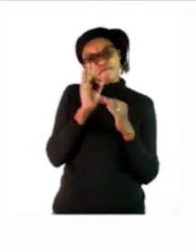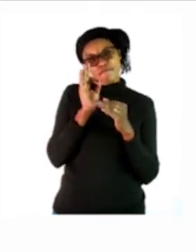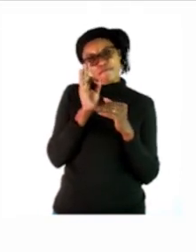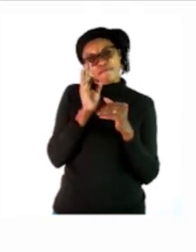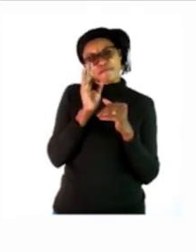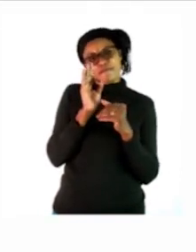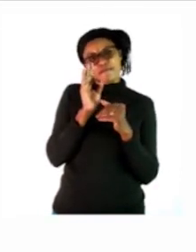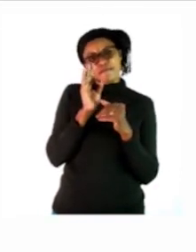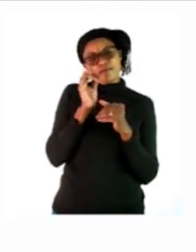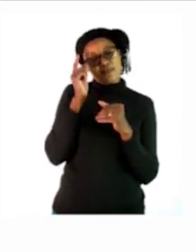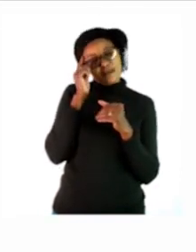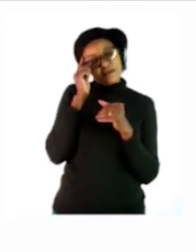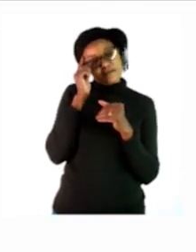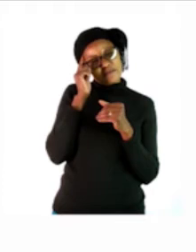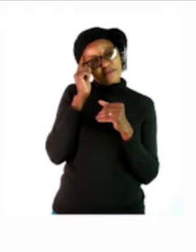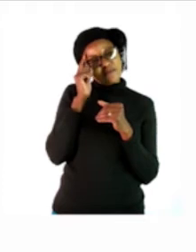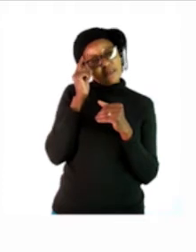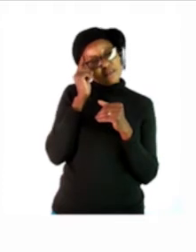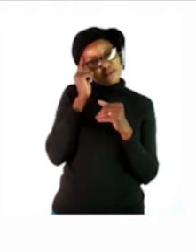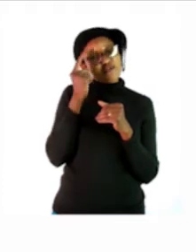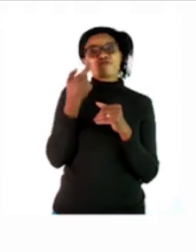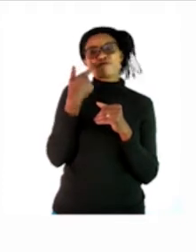I can think of fish,